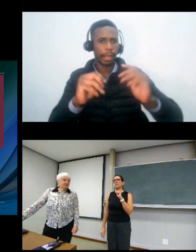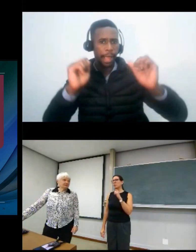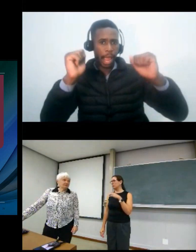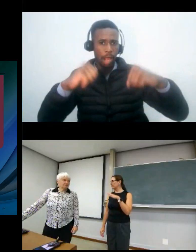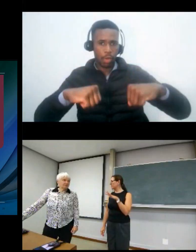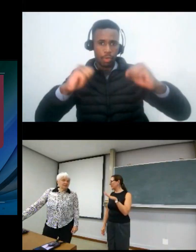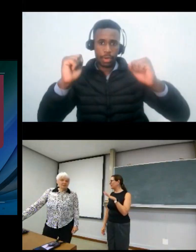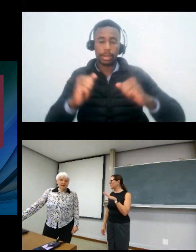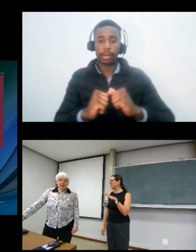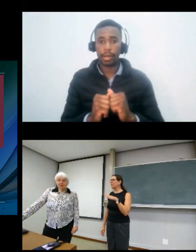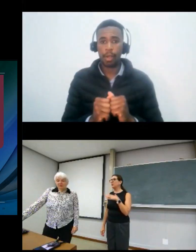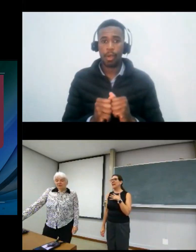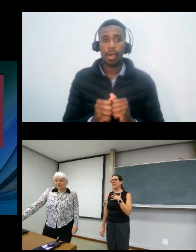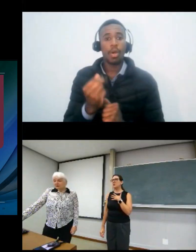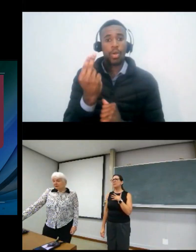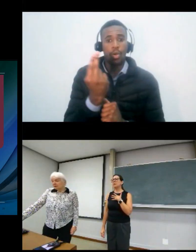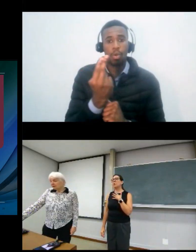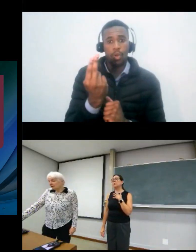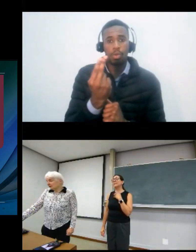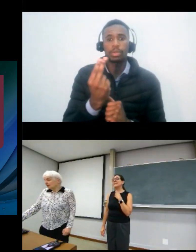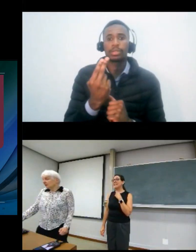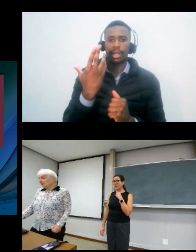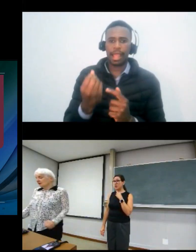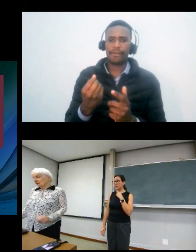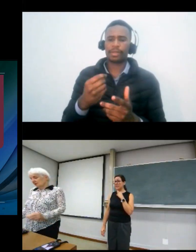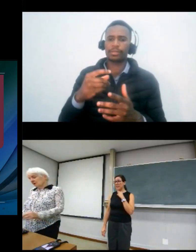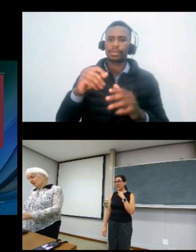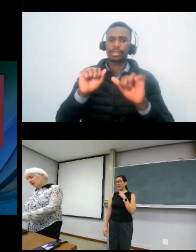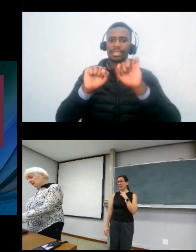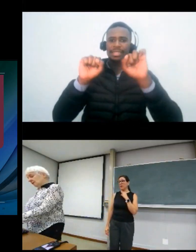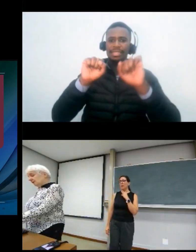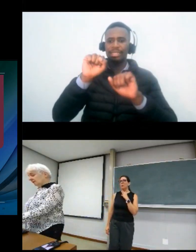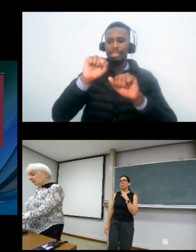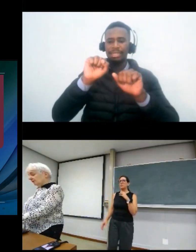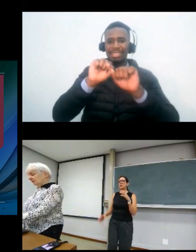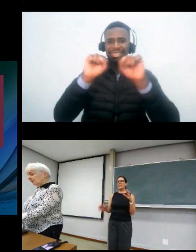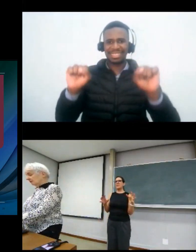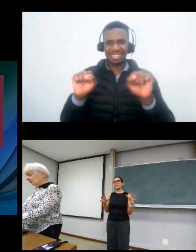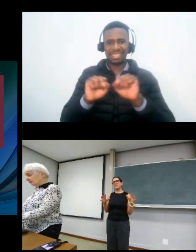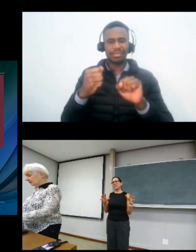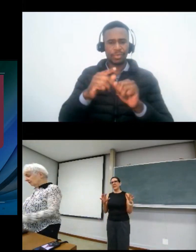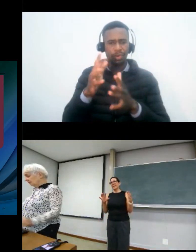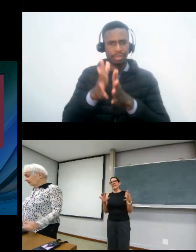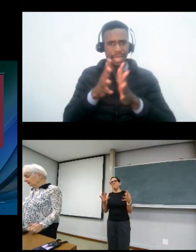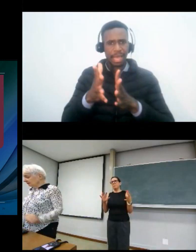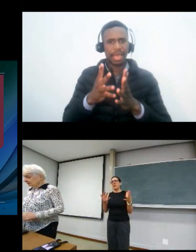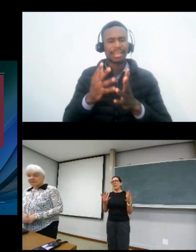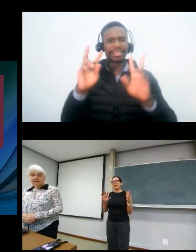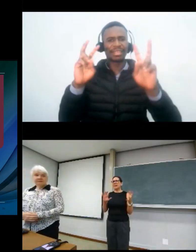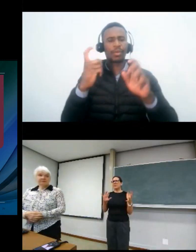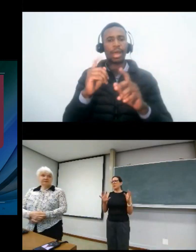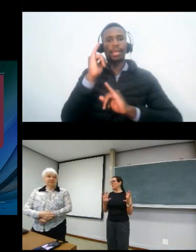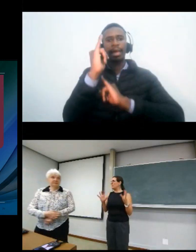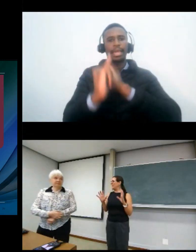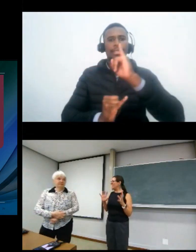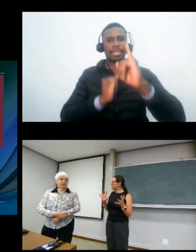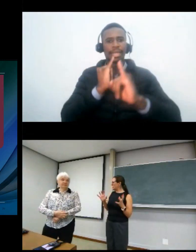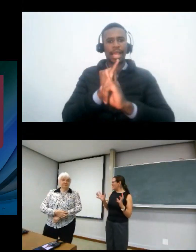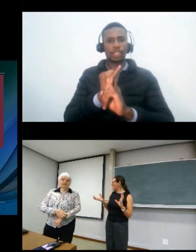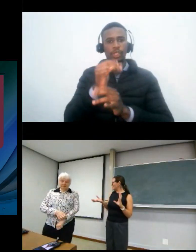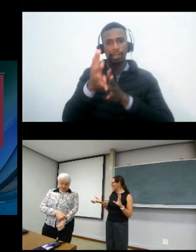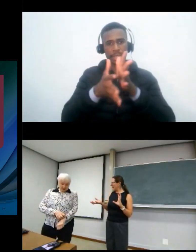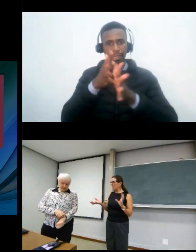sign system or sign communication called international sign, which is sort